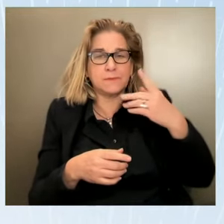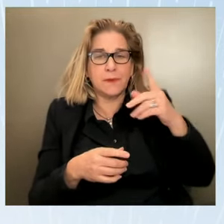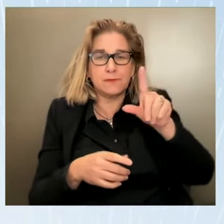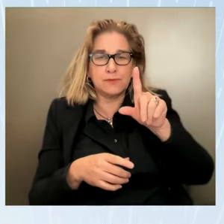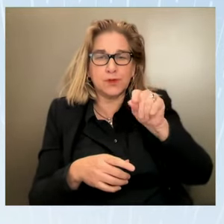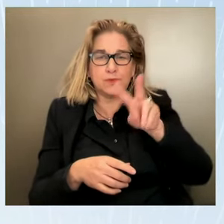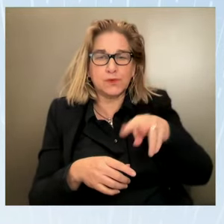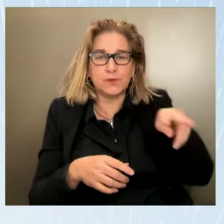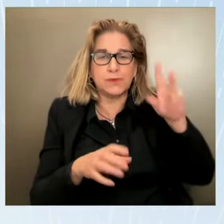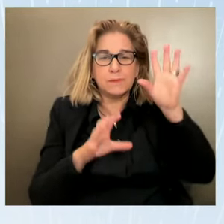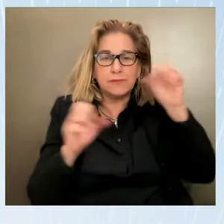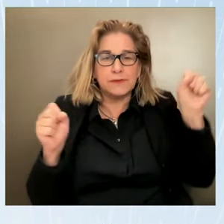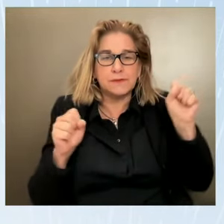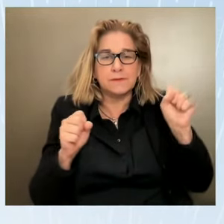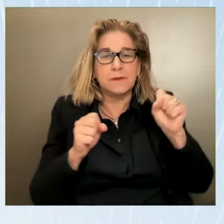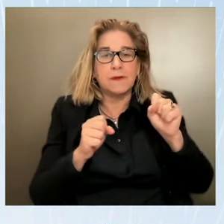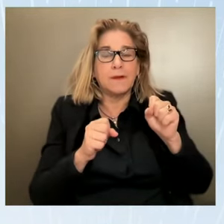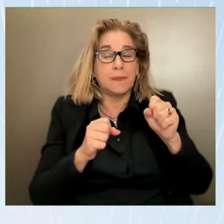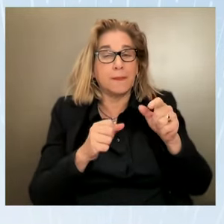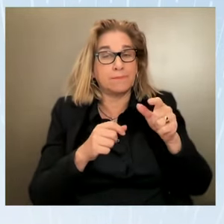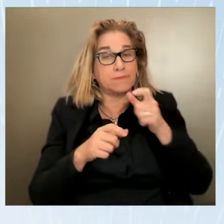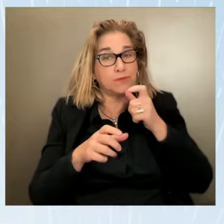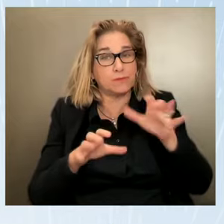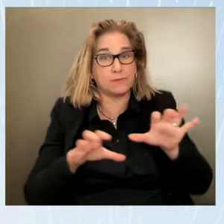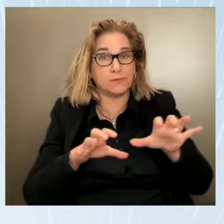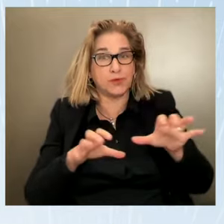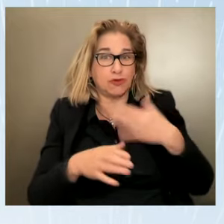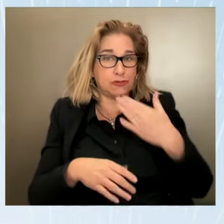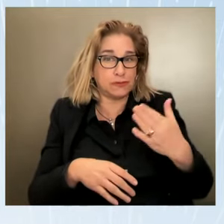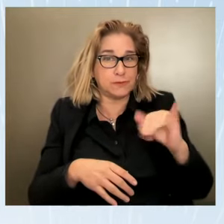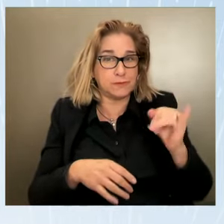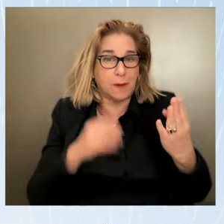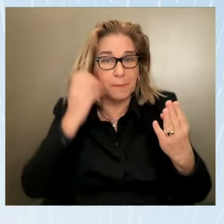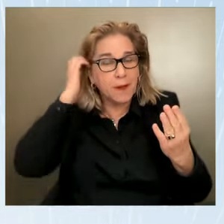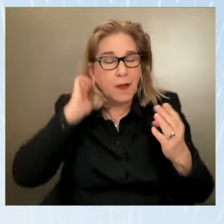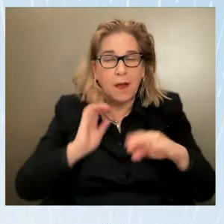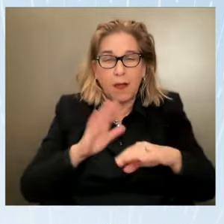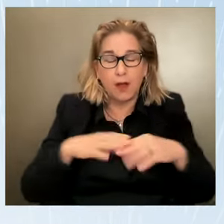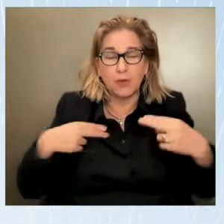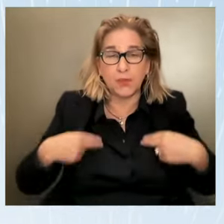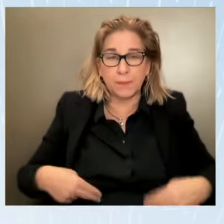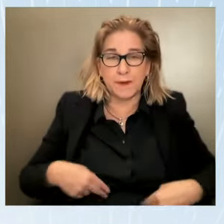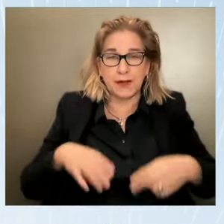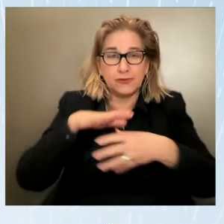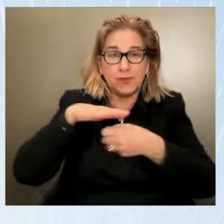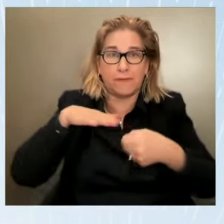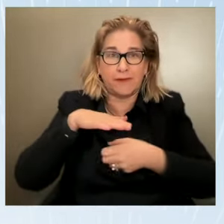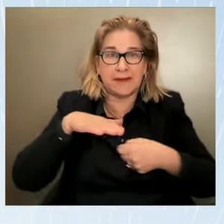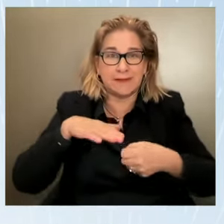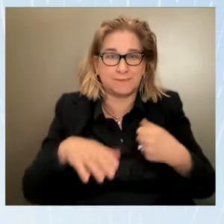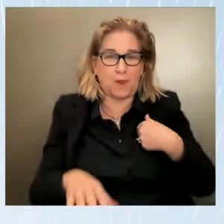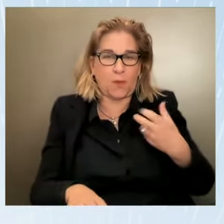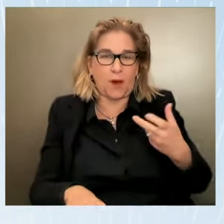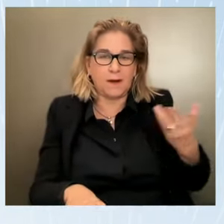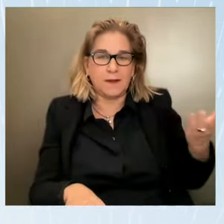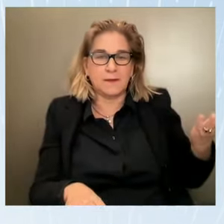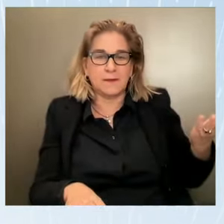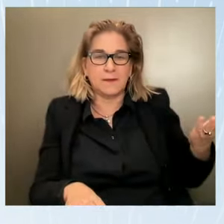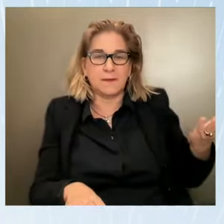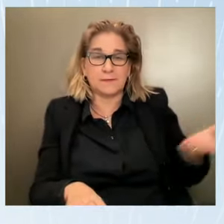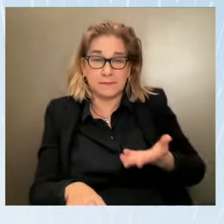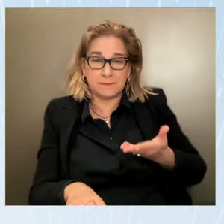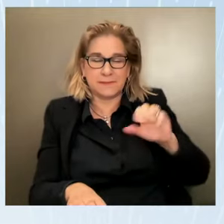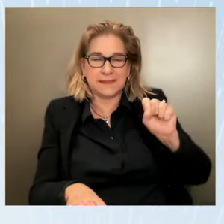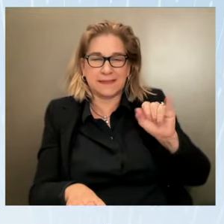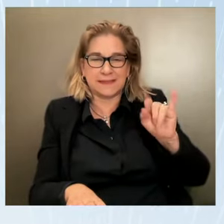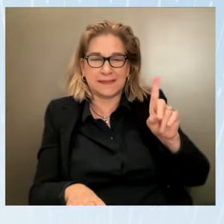newly minted Ambassador at Large to monitor and combat trafficking in persons, Cindy Dyer, to join me at the podium, and I'll have a chance to say a few brief